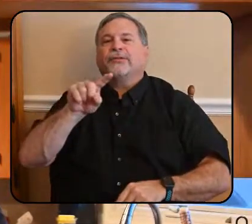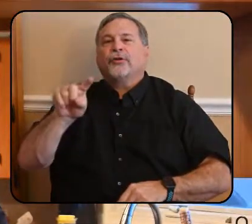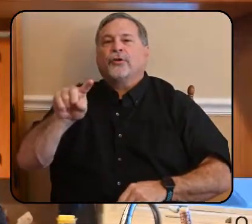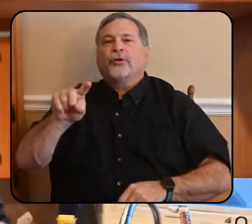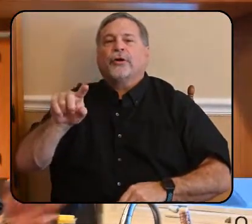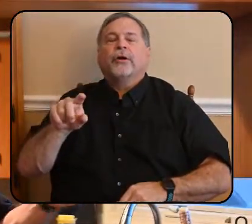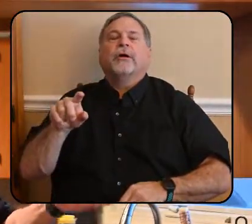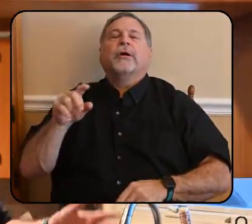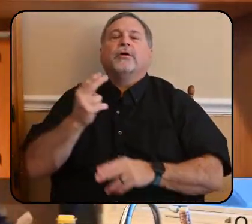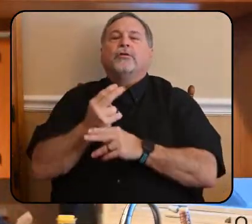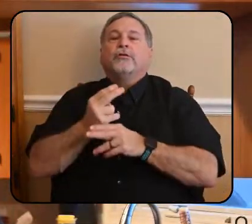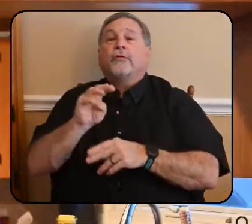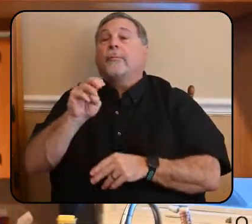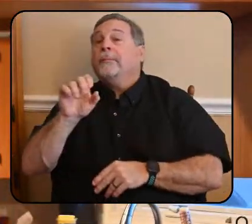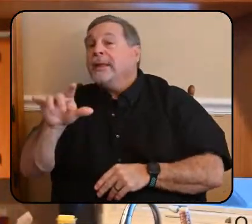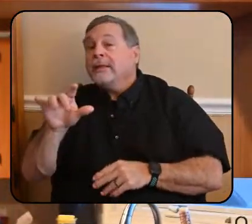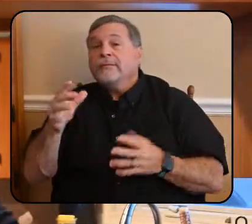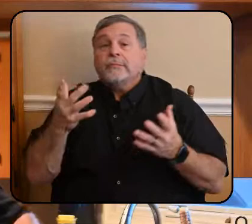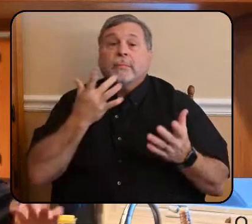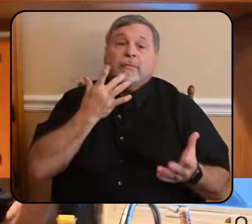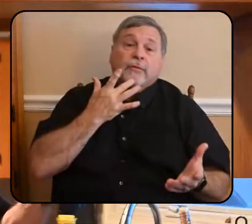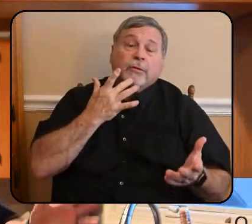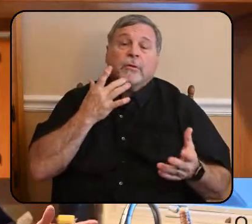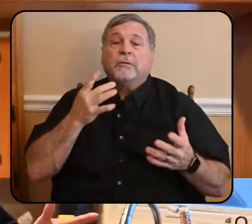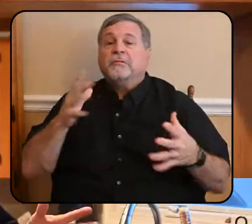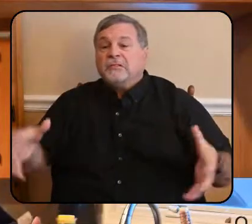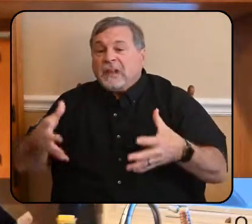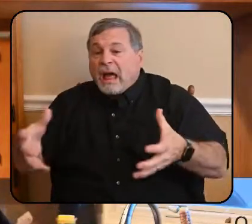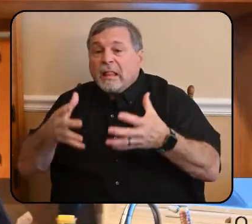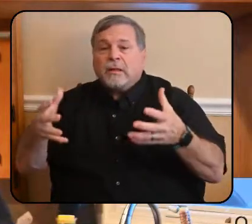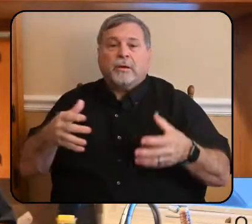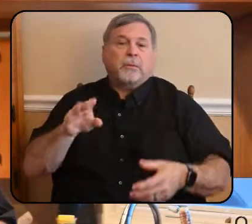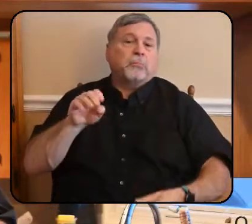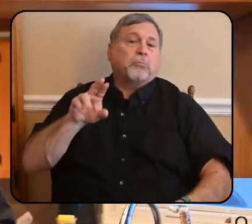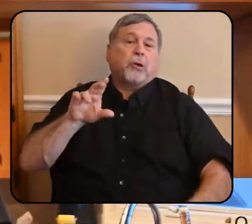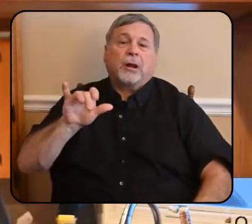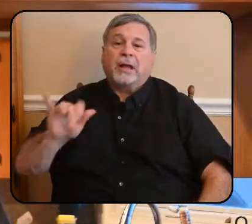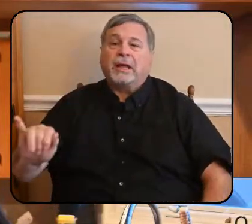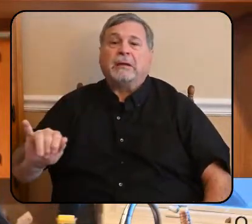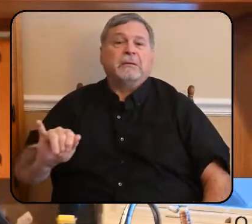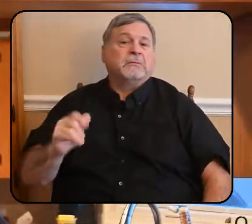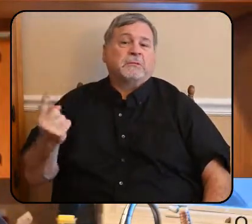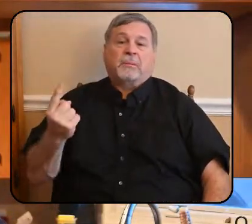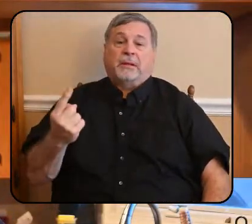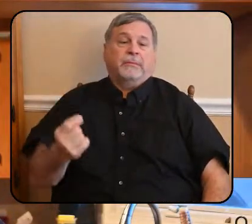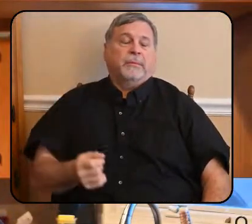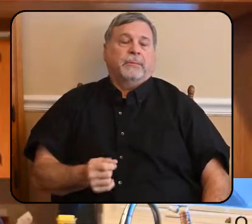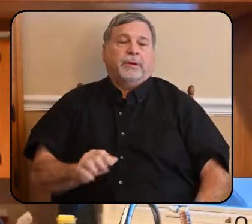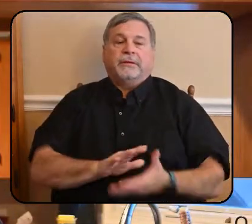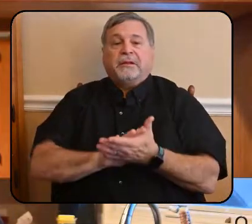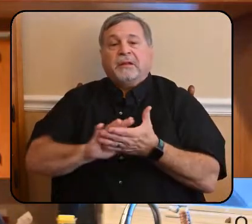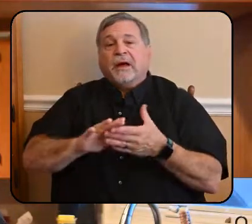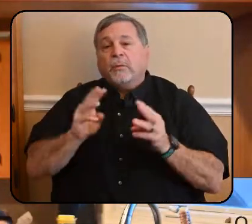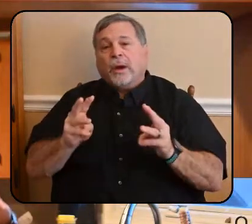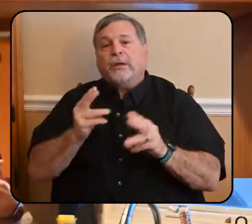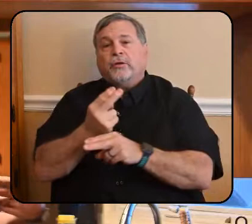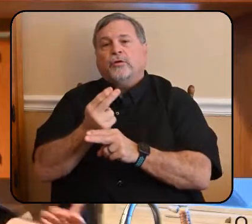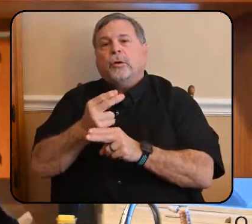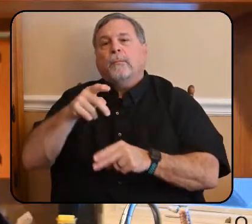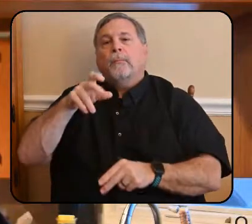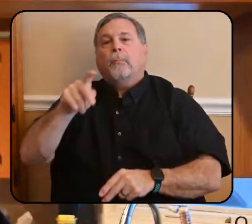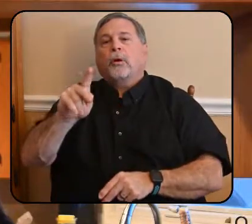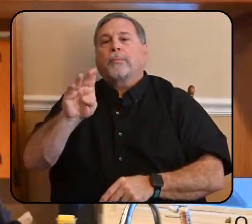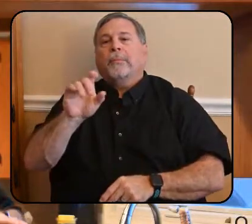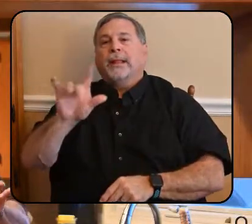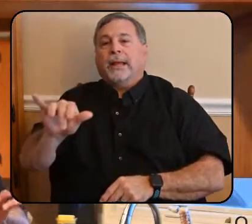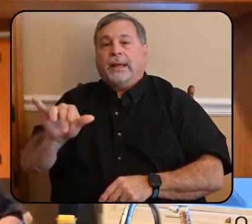well. You know, throw some salad out or some broccoli or something with it. But it's a nice way to use a pork belly on